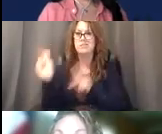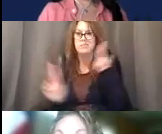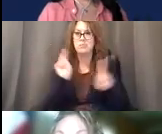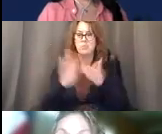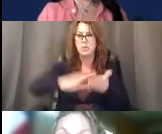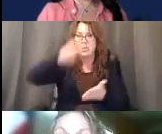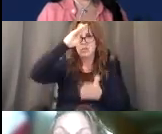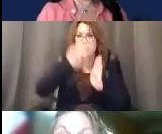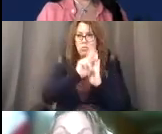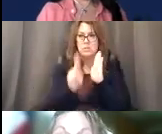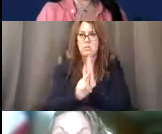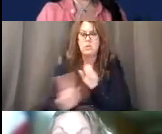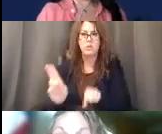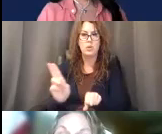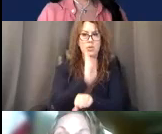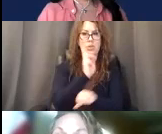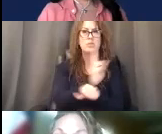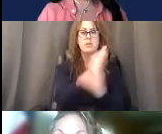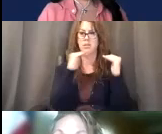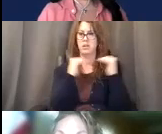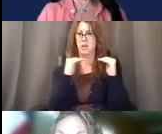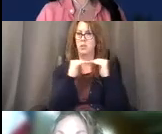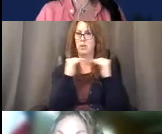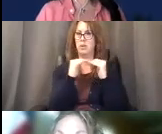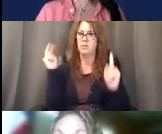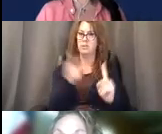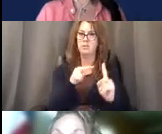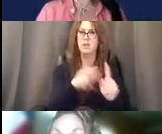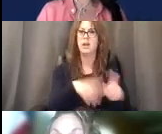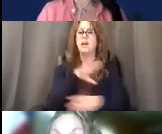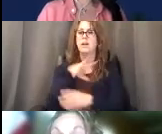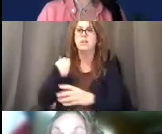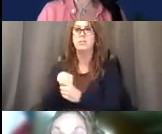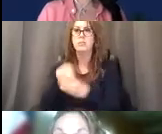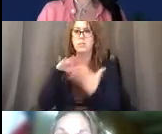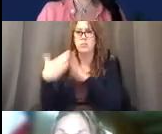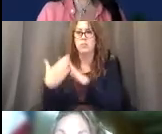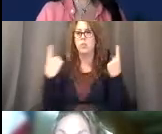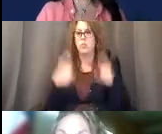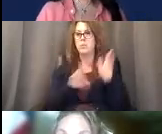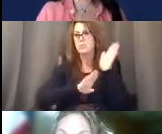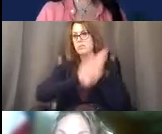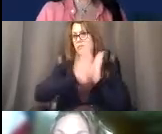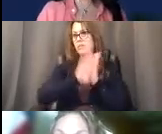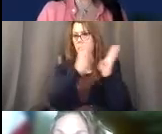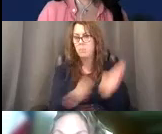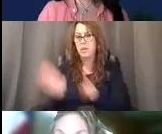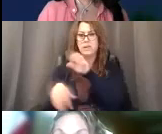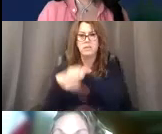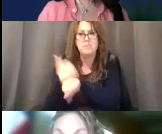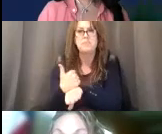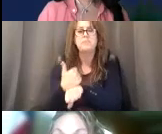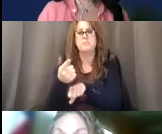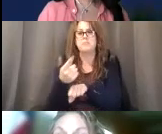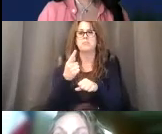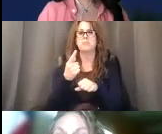as utilizing an equity lens and engaging with community when developing, planning, and implementing prevention